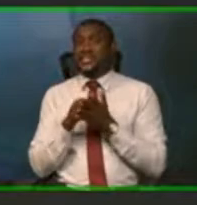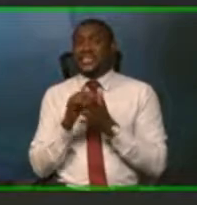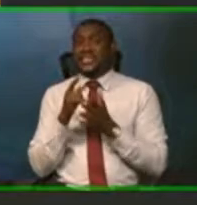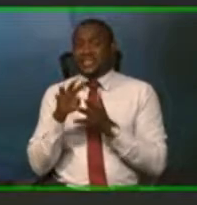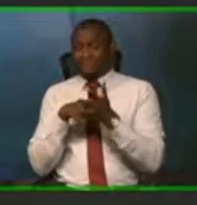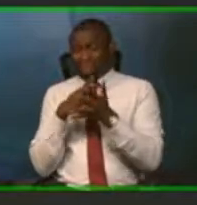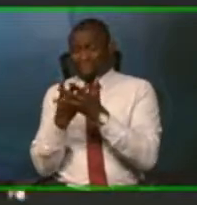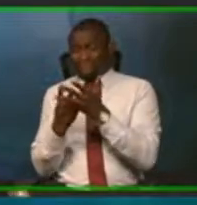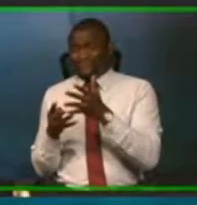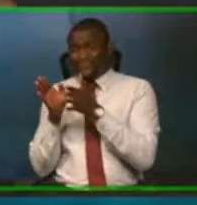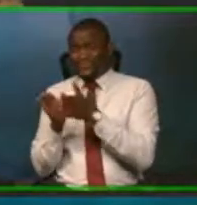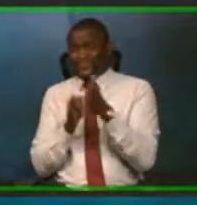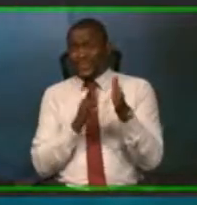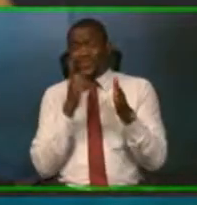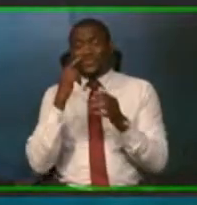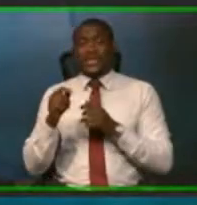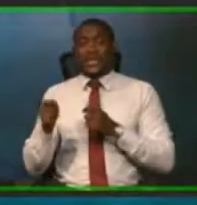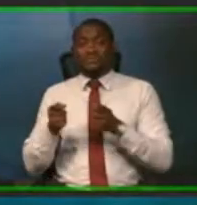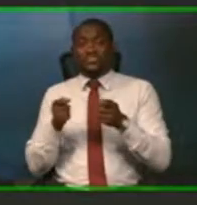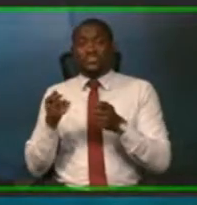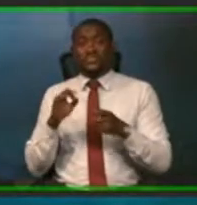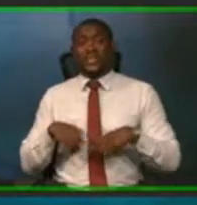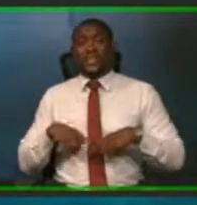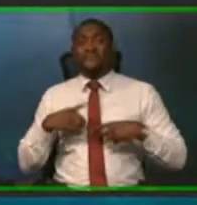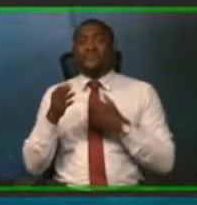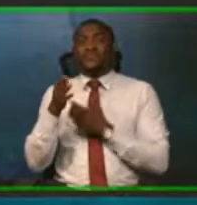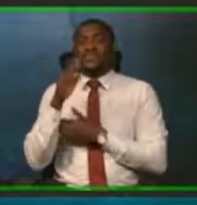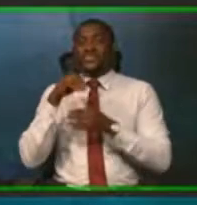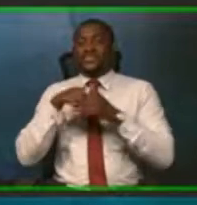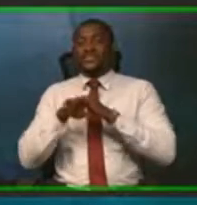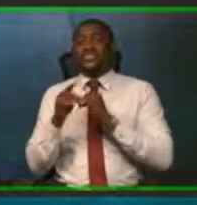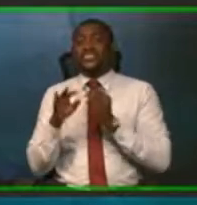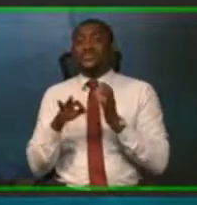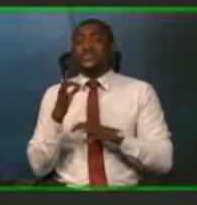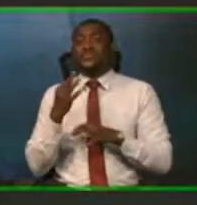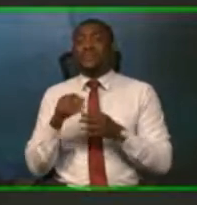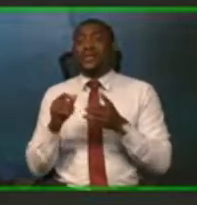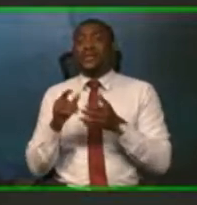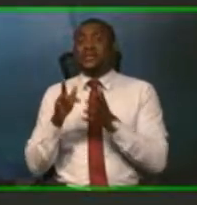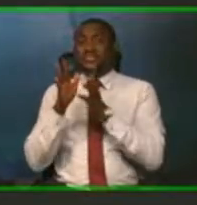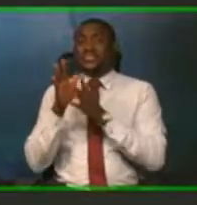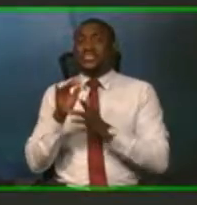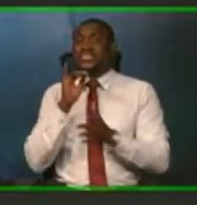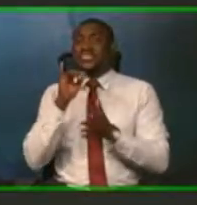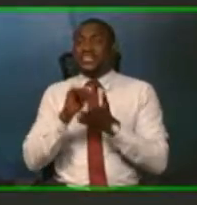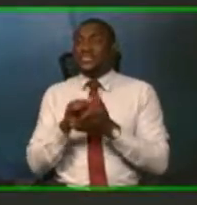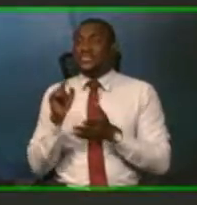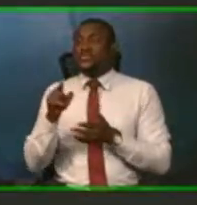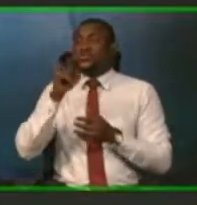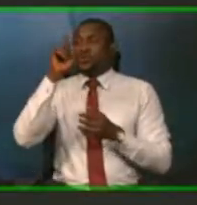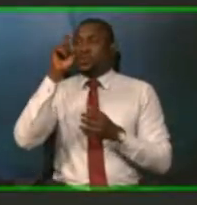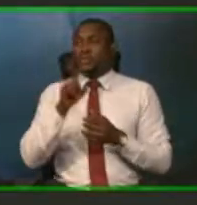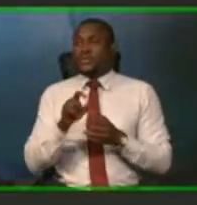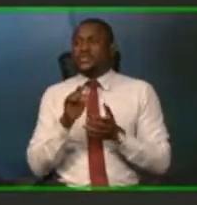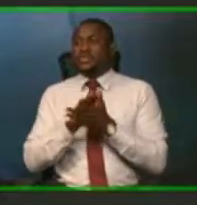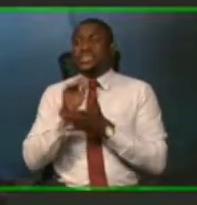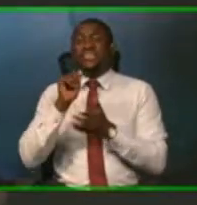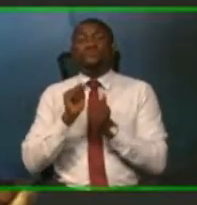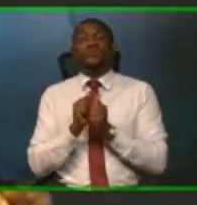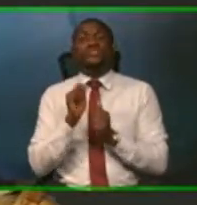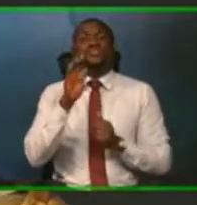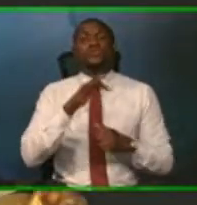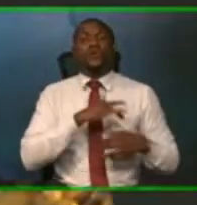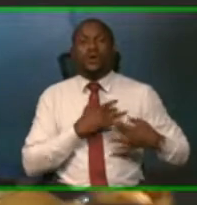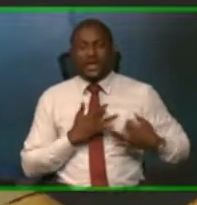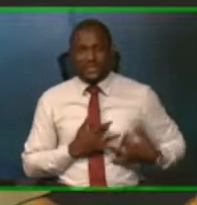for the administration of the life of God into the spirit of a believer is that you must believe with your heart the